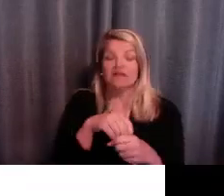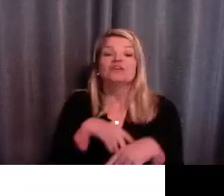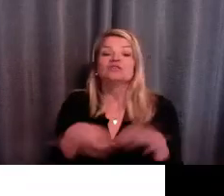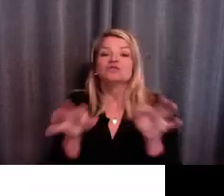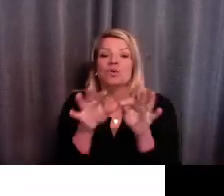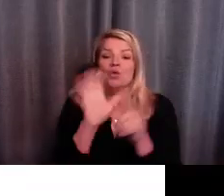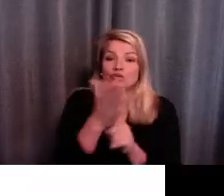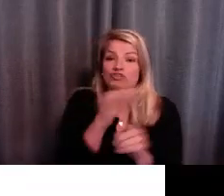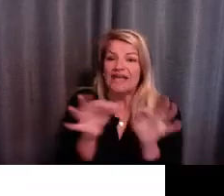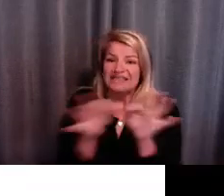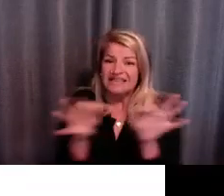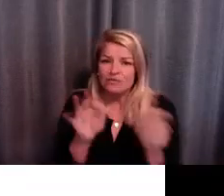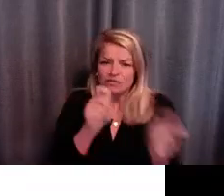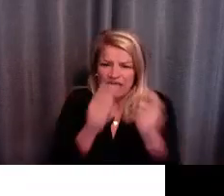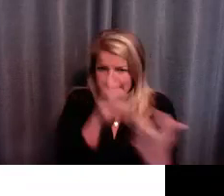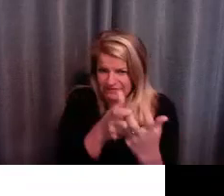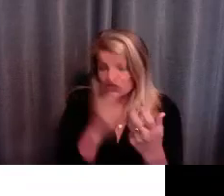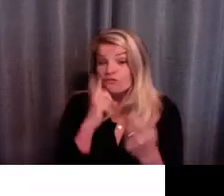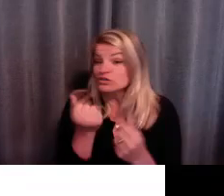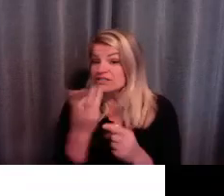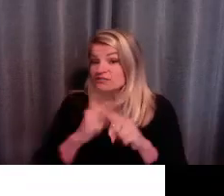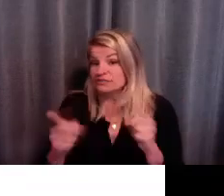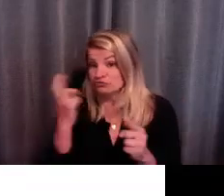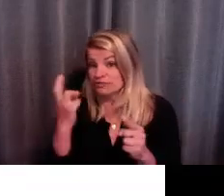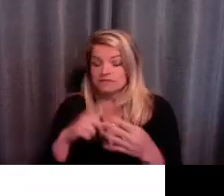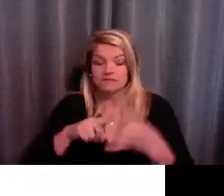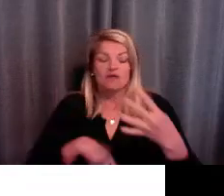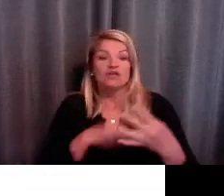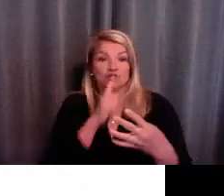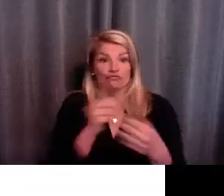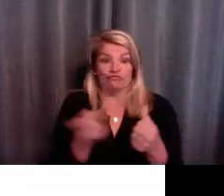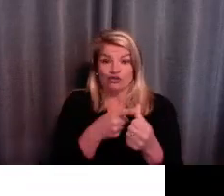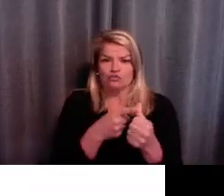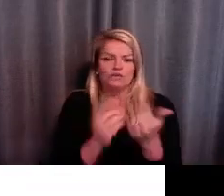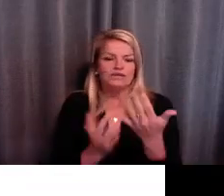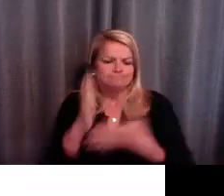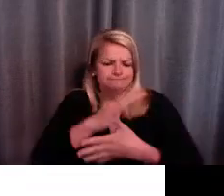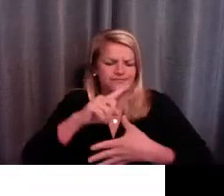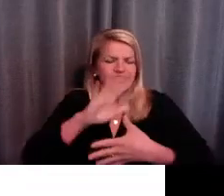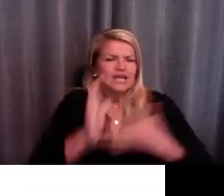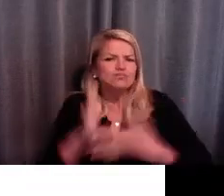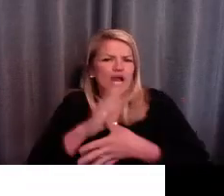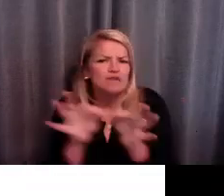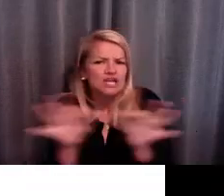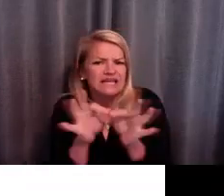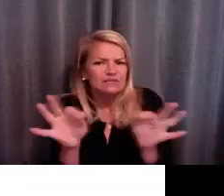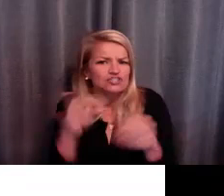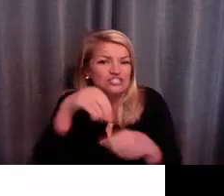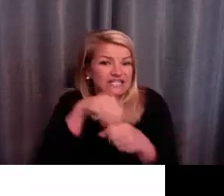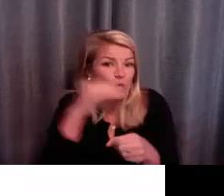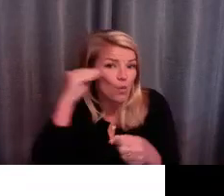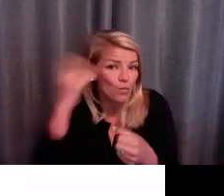for several factors. First, we considered the family's primary language. So this social story intervention involves